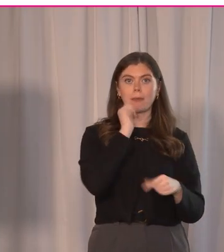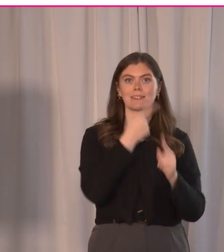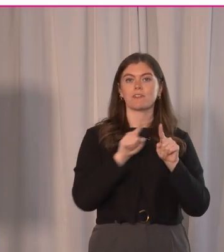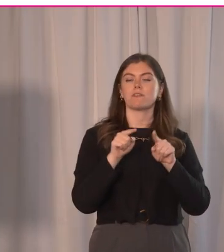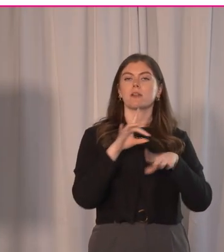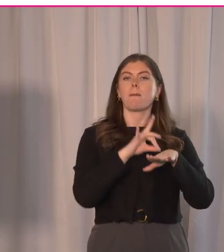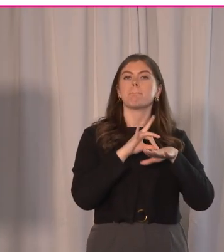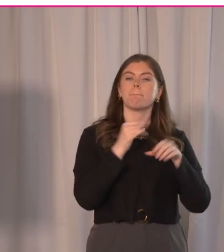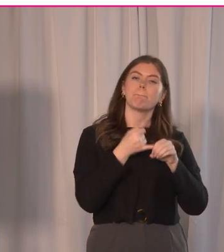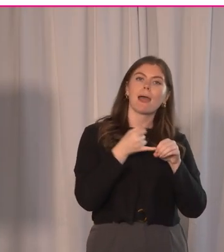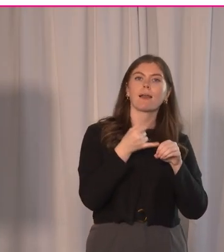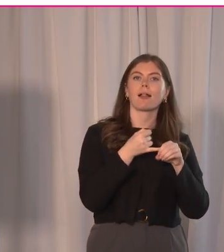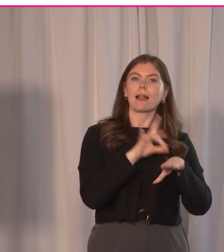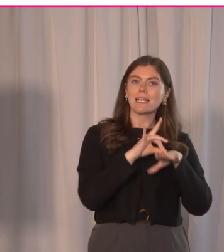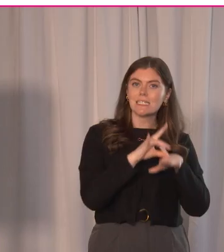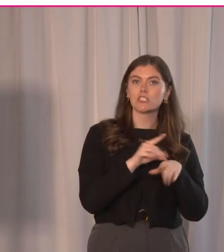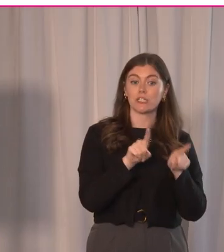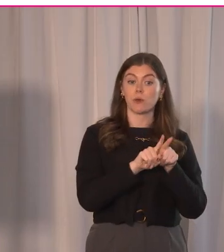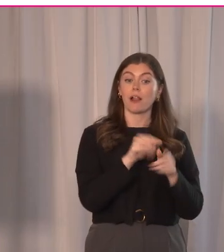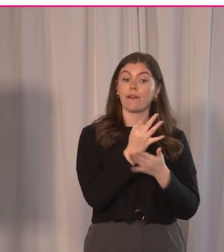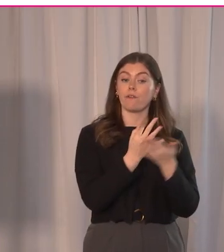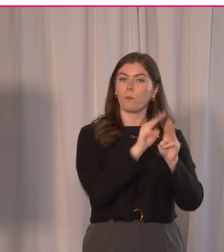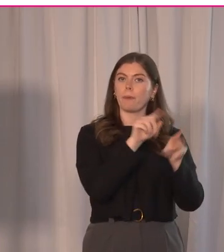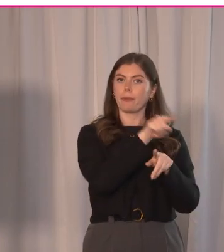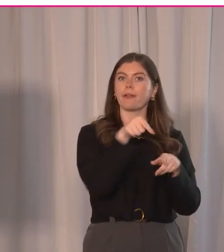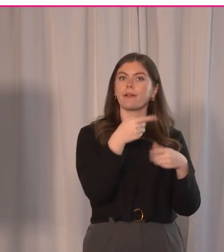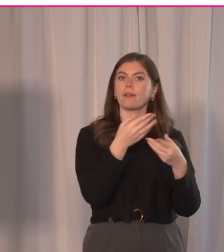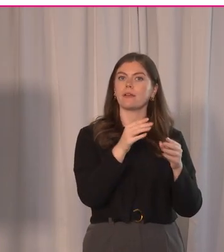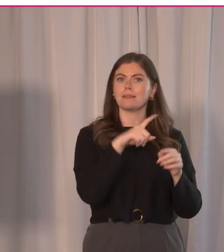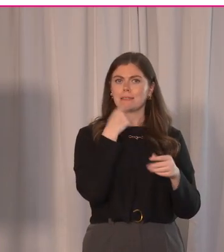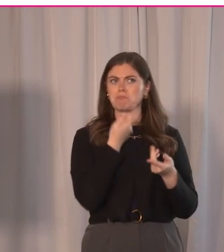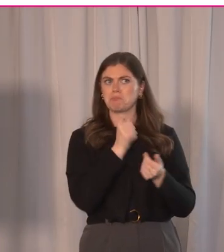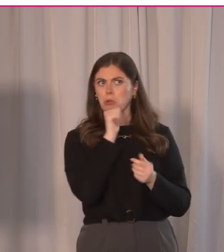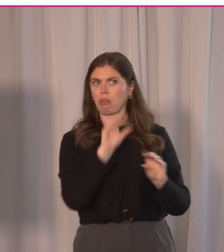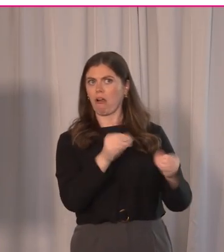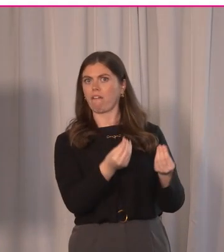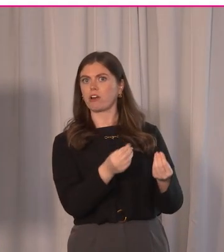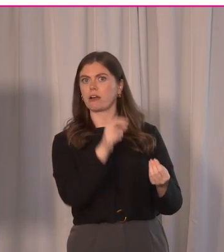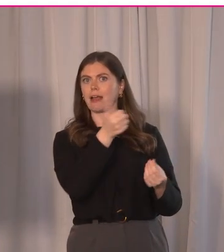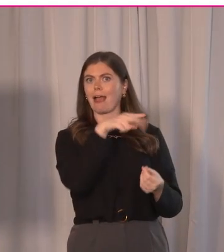conditions, and also there was a higher proportion who reported not being offered antenatal classes.